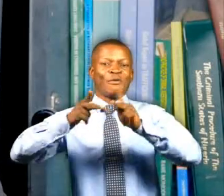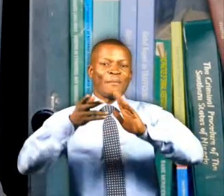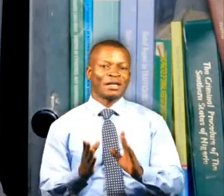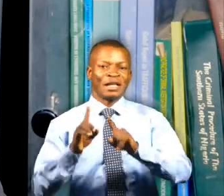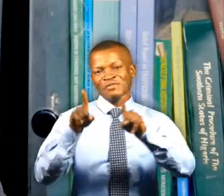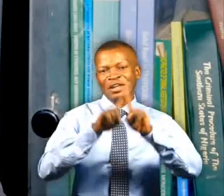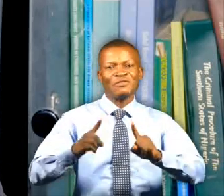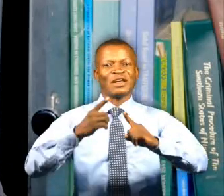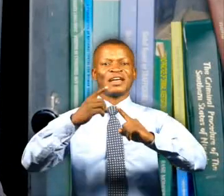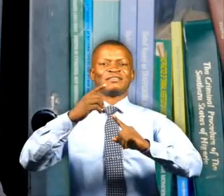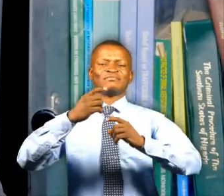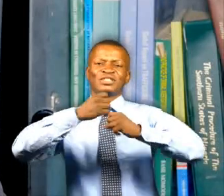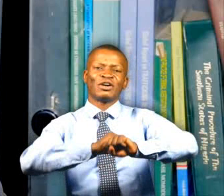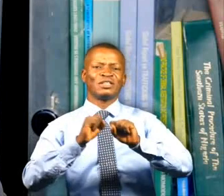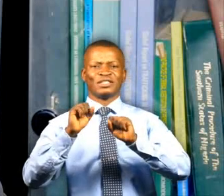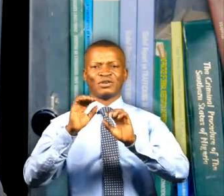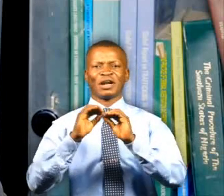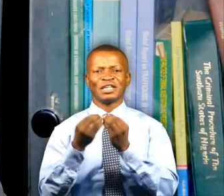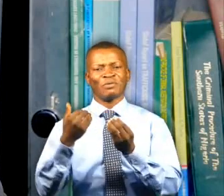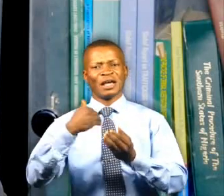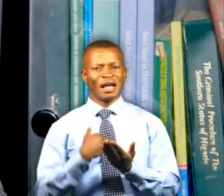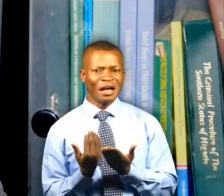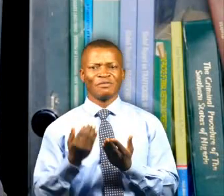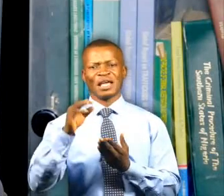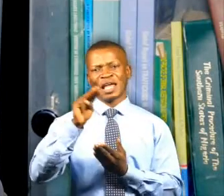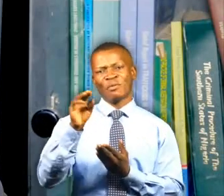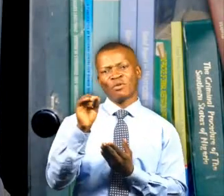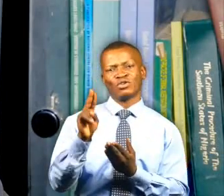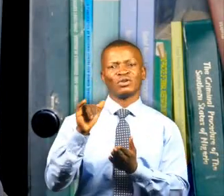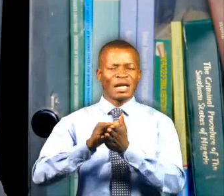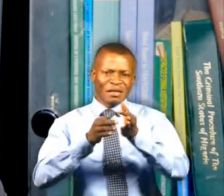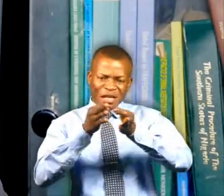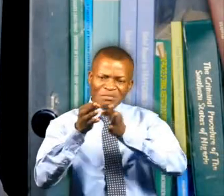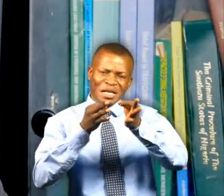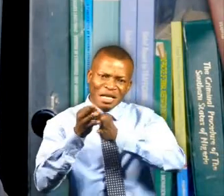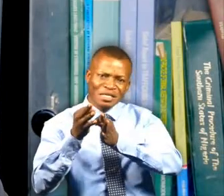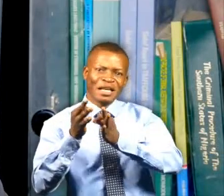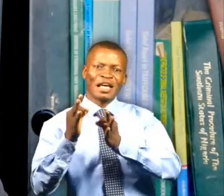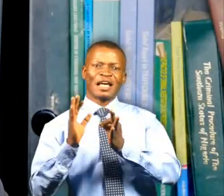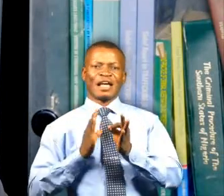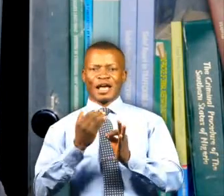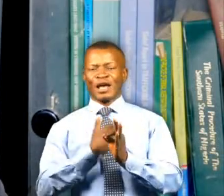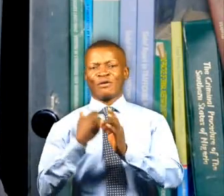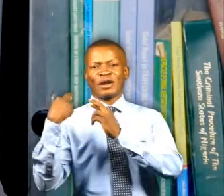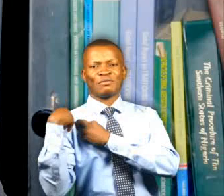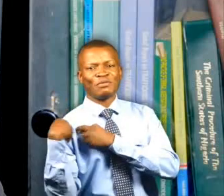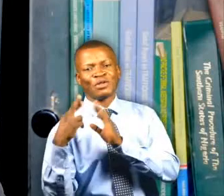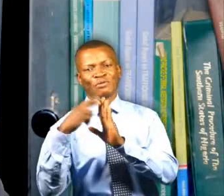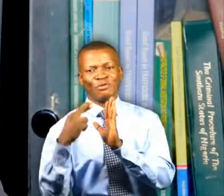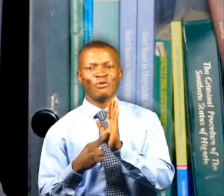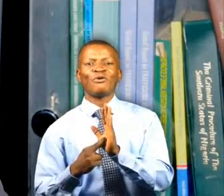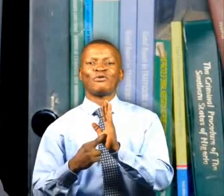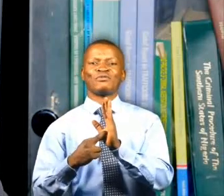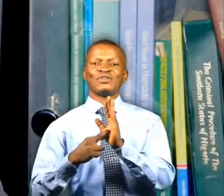with relevant security agencies. We have various MOUs that stipulate the roles and function and responsibility